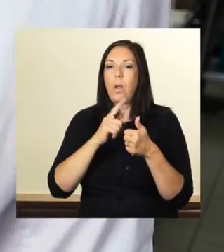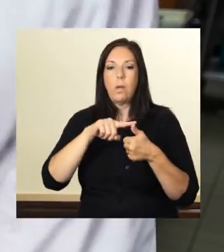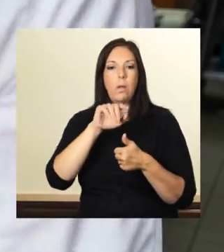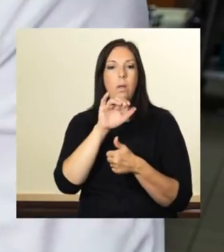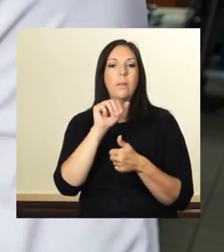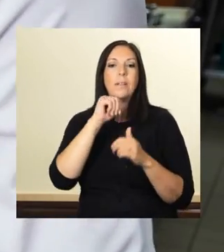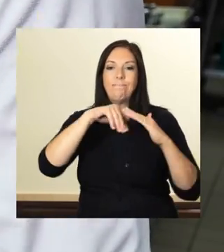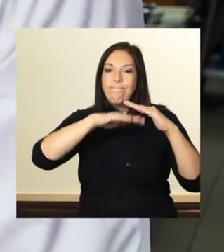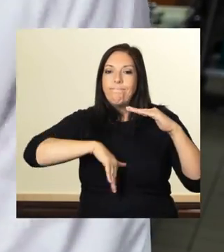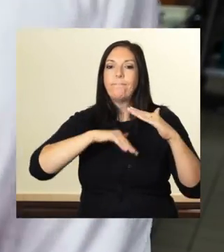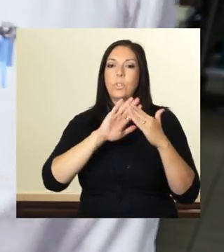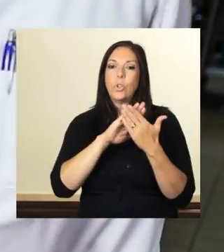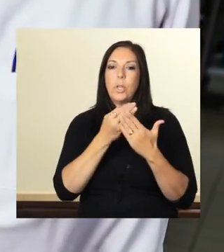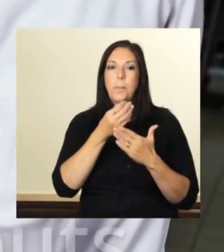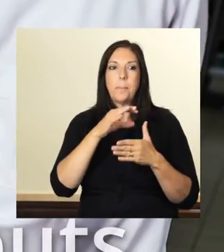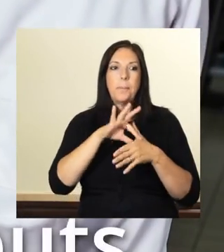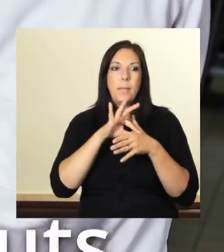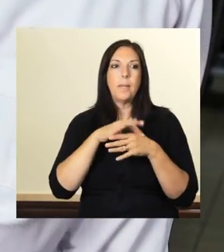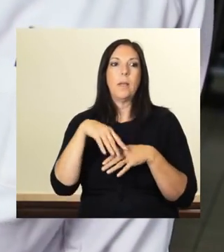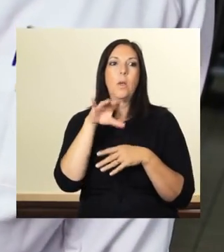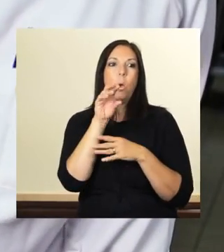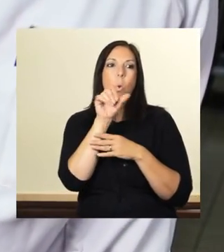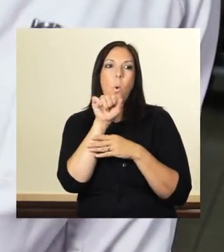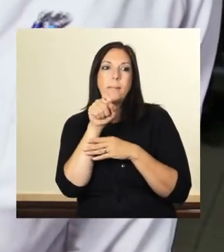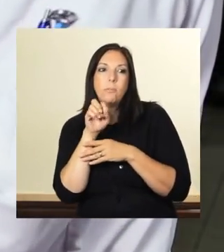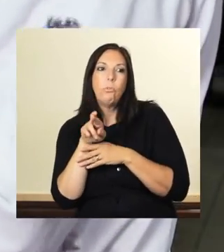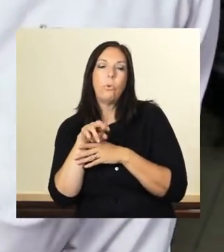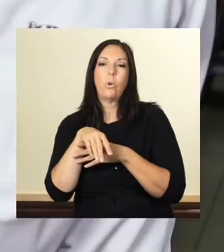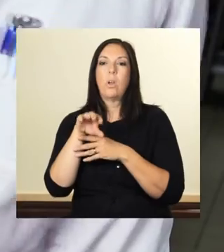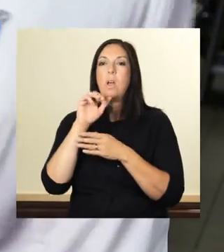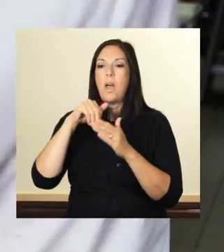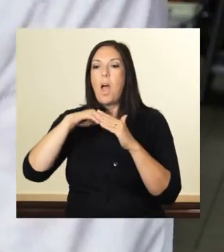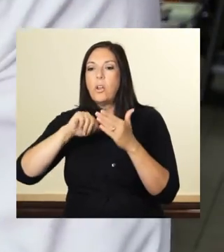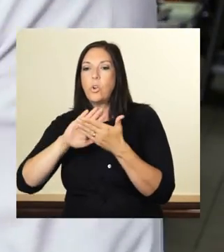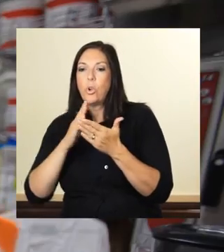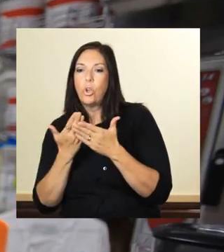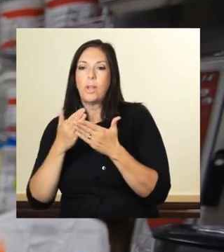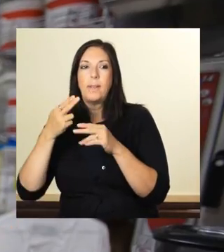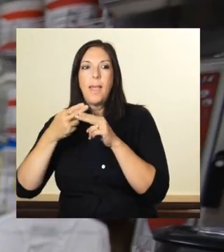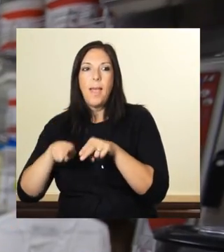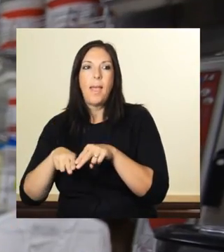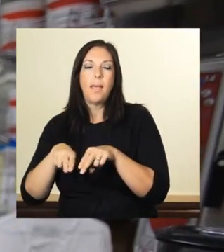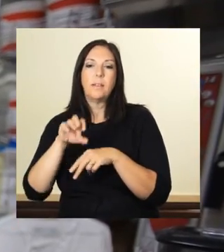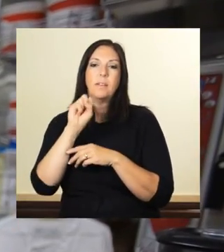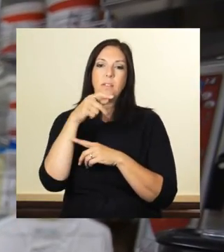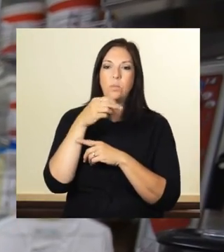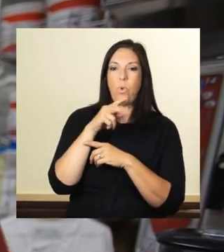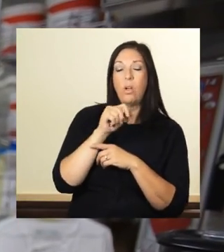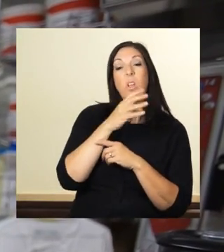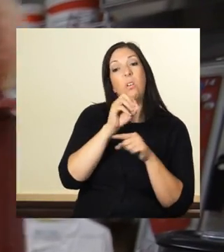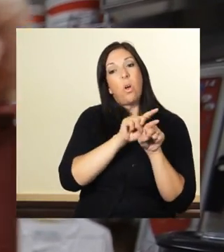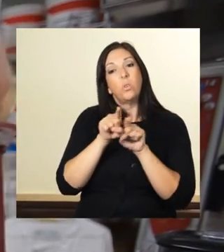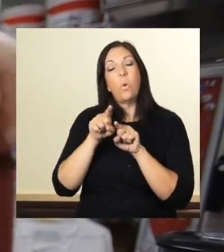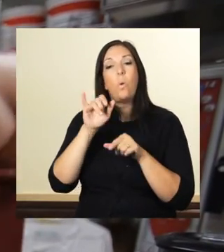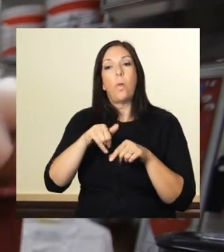oysters, undercooked eggs, sprouts, as well as unpasteurized milk or juices.